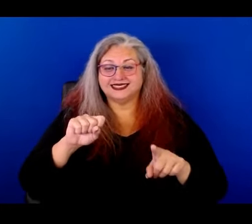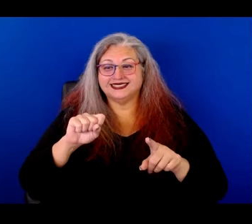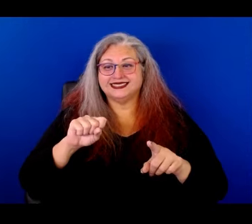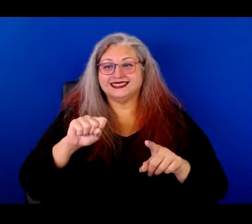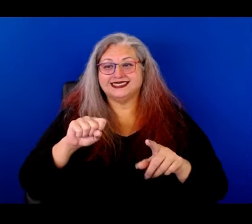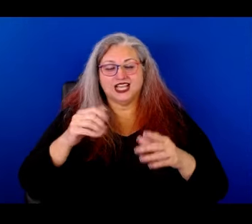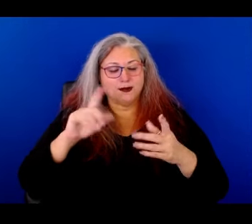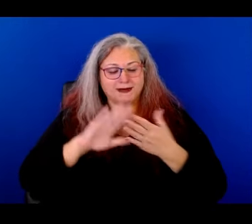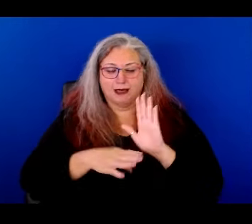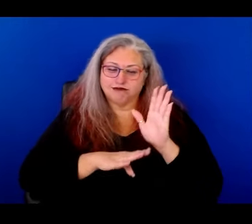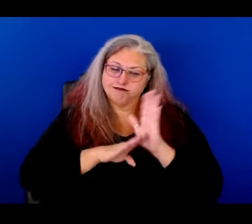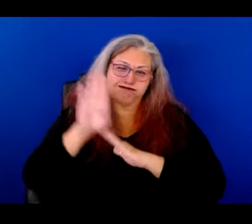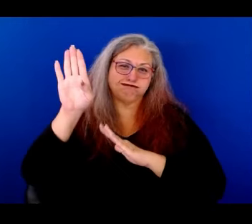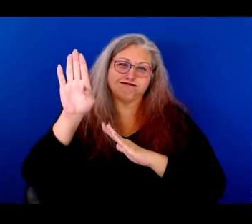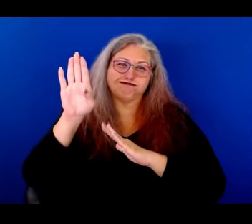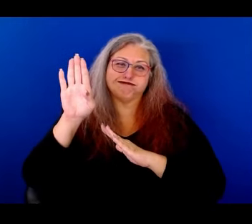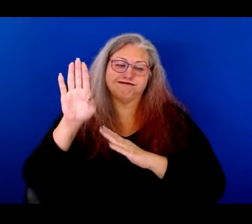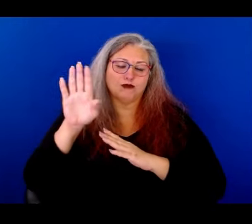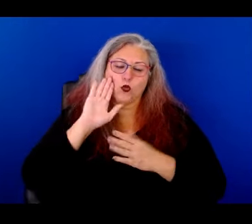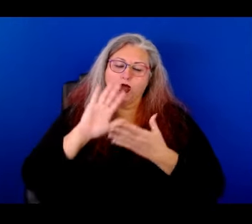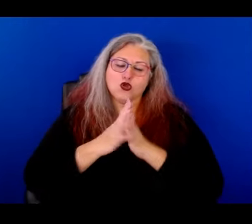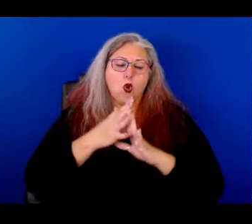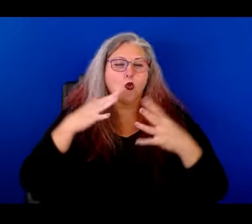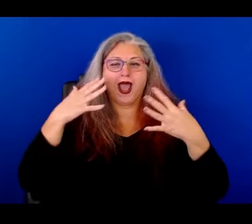just go wild. It's gonna go wild.